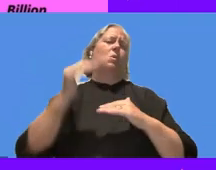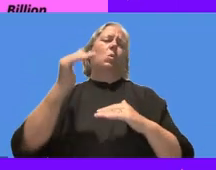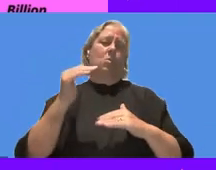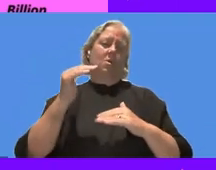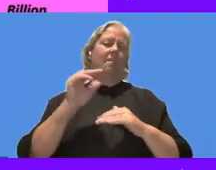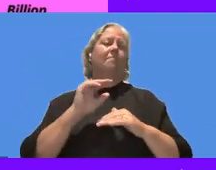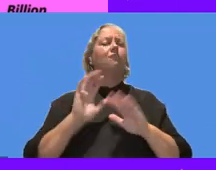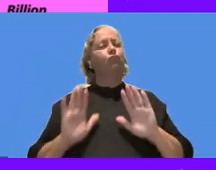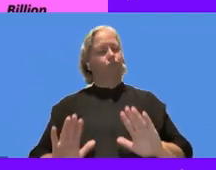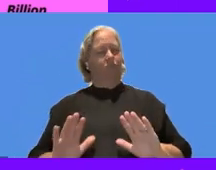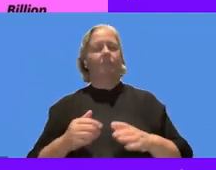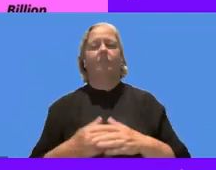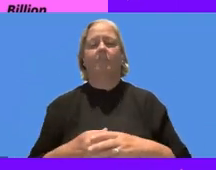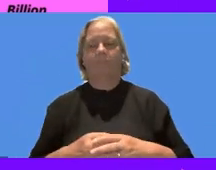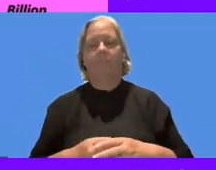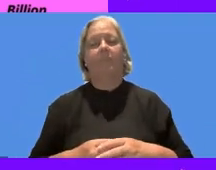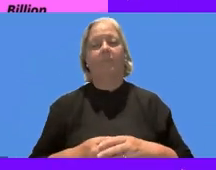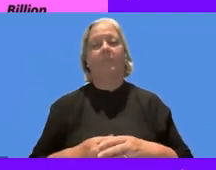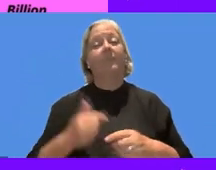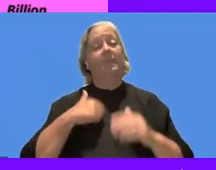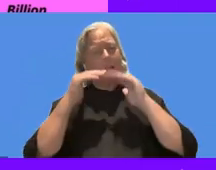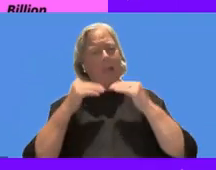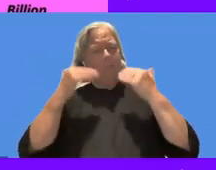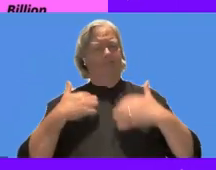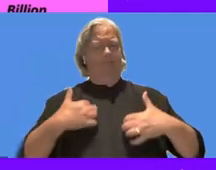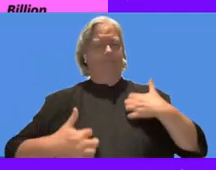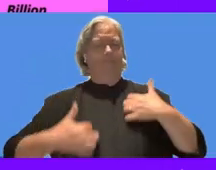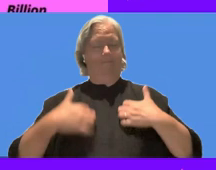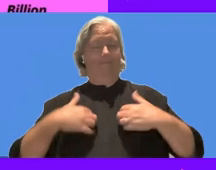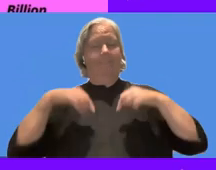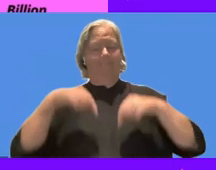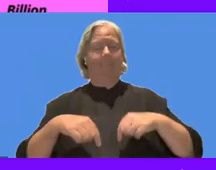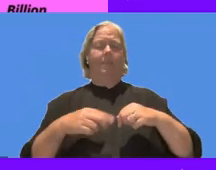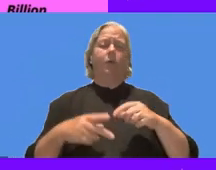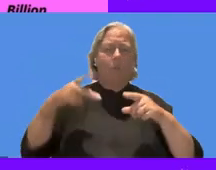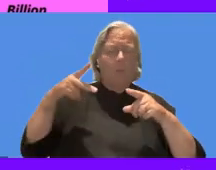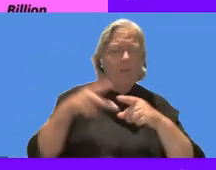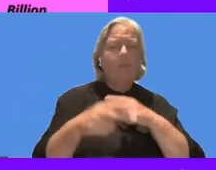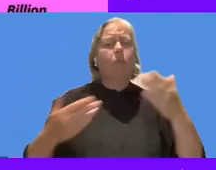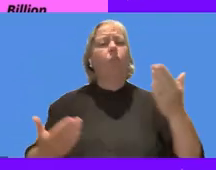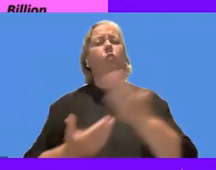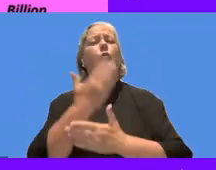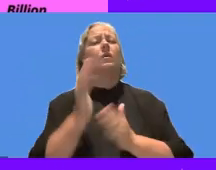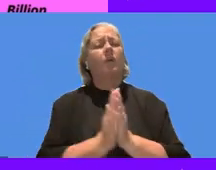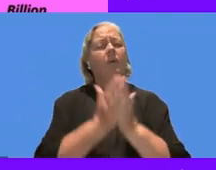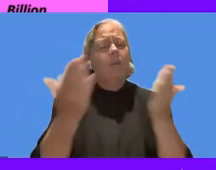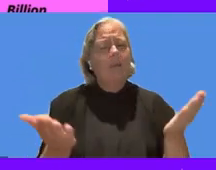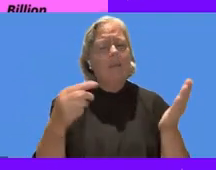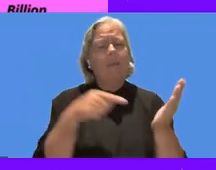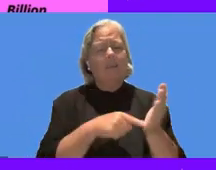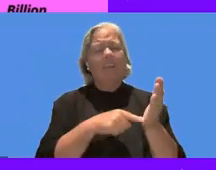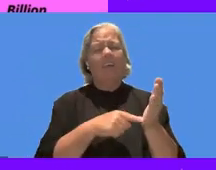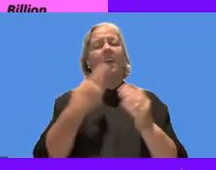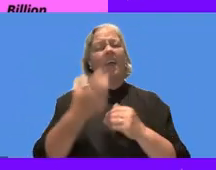We're really excited that this event also marks the launch of a new report with Girl Effect and FIA Foundation, who